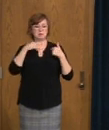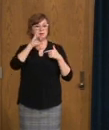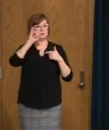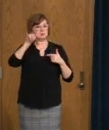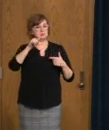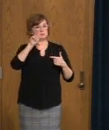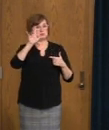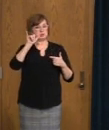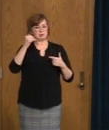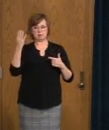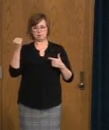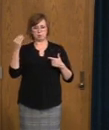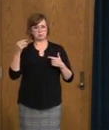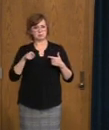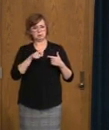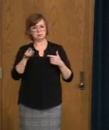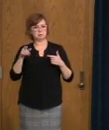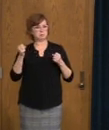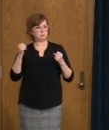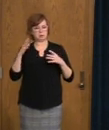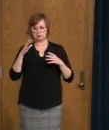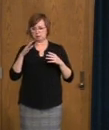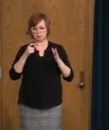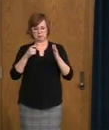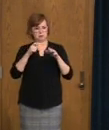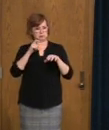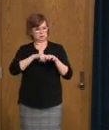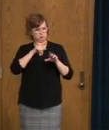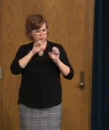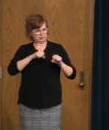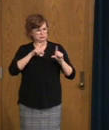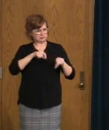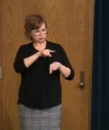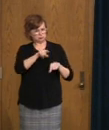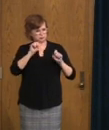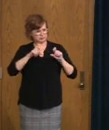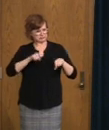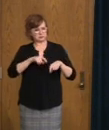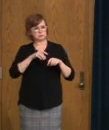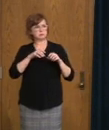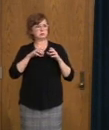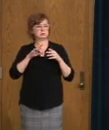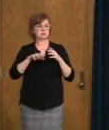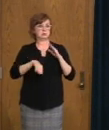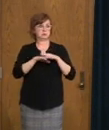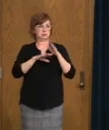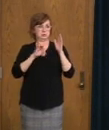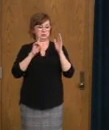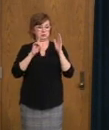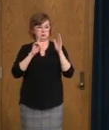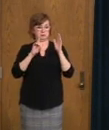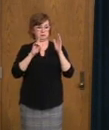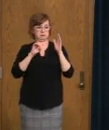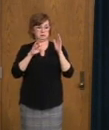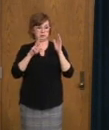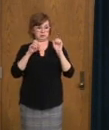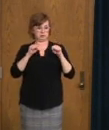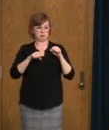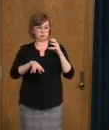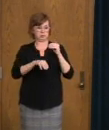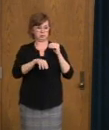be tested as many times as they choose to be. But Derek, can you add to some of the conversations that are occurring